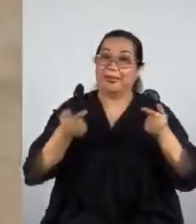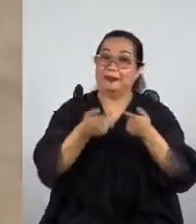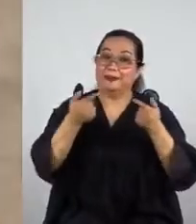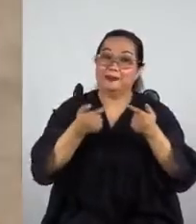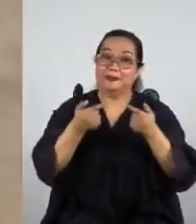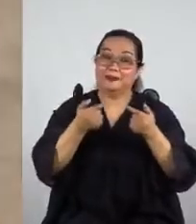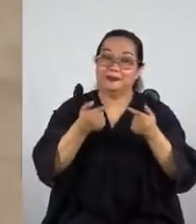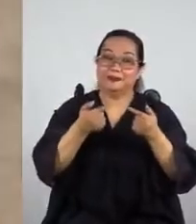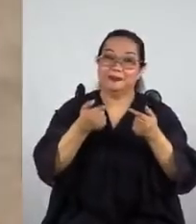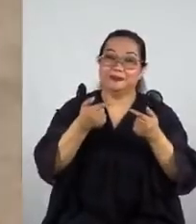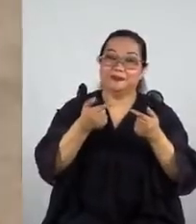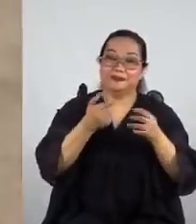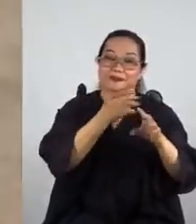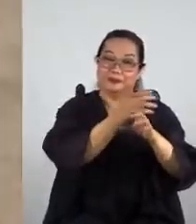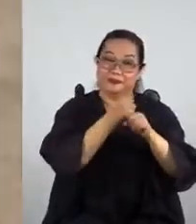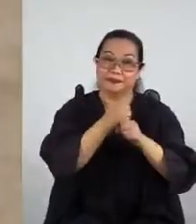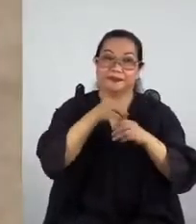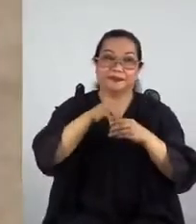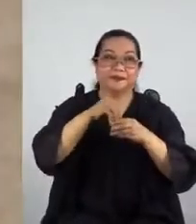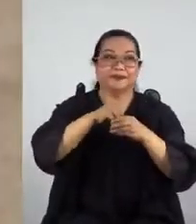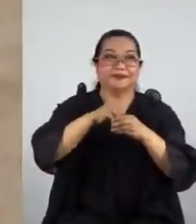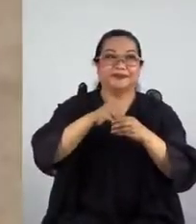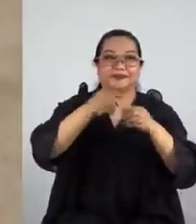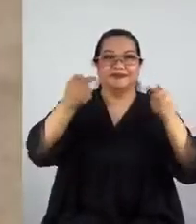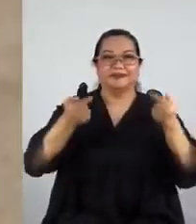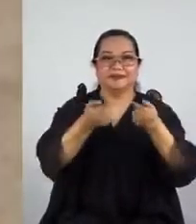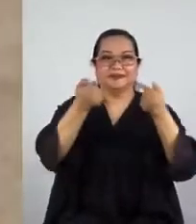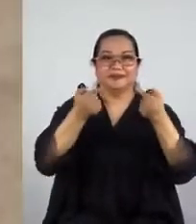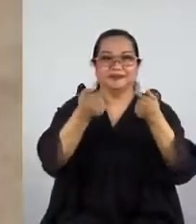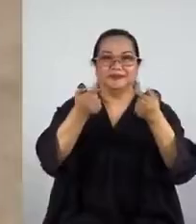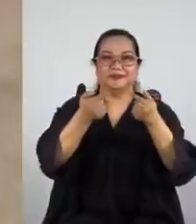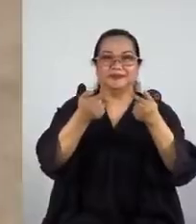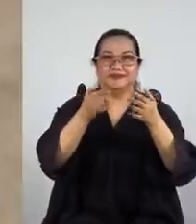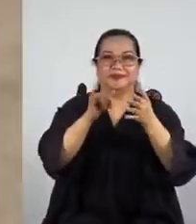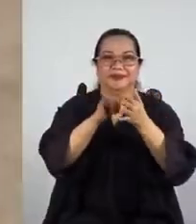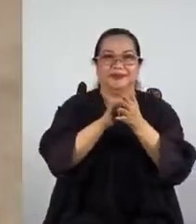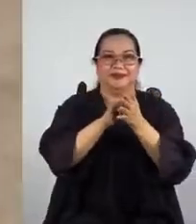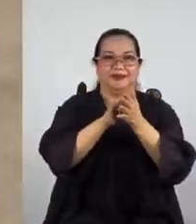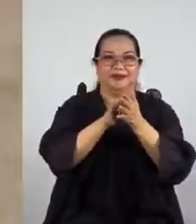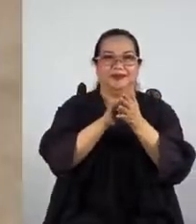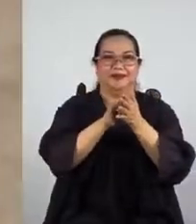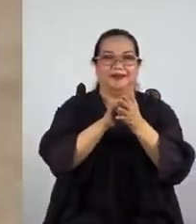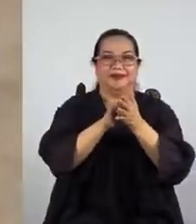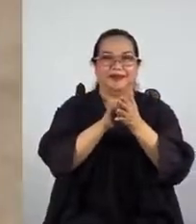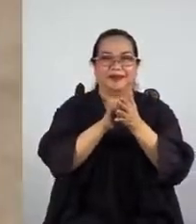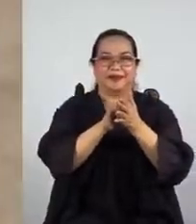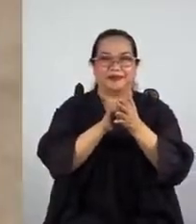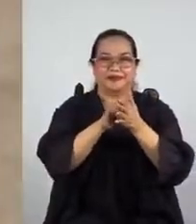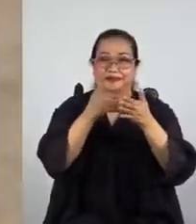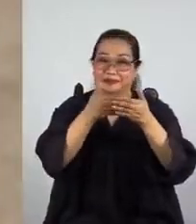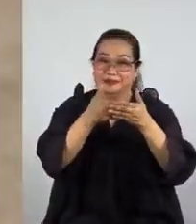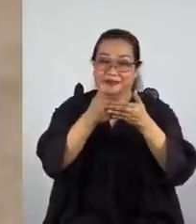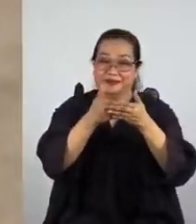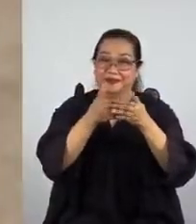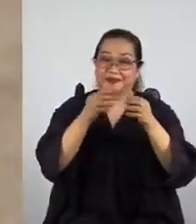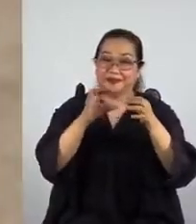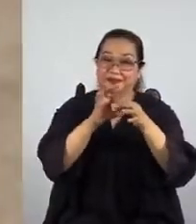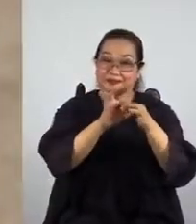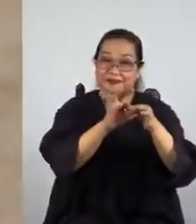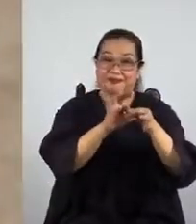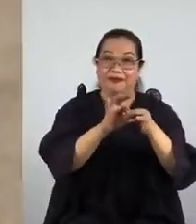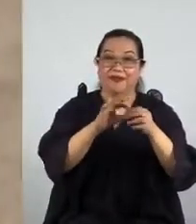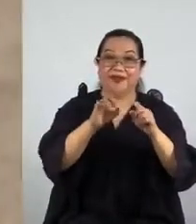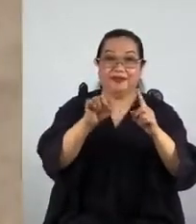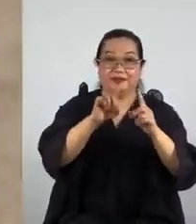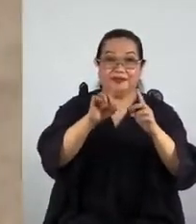the sin which clings closely, in other versions, and the sin, all right, that clings closely. But